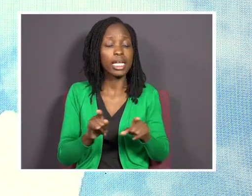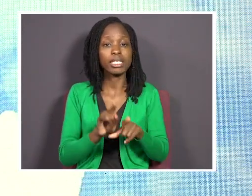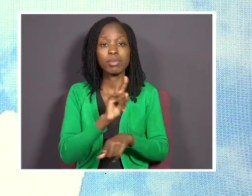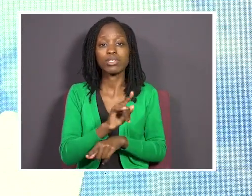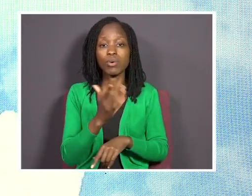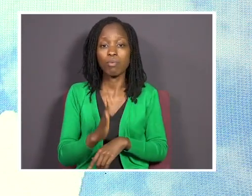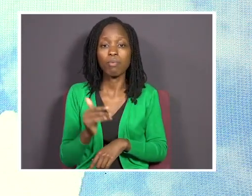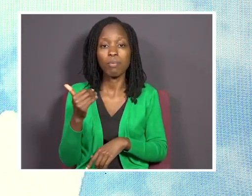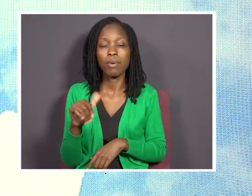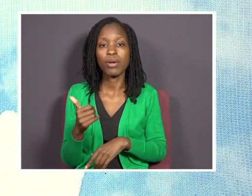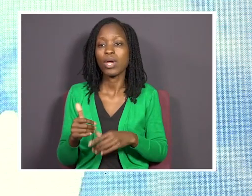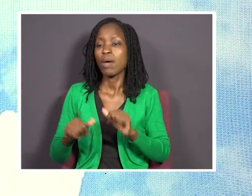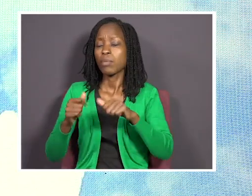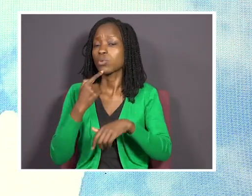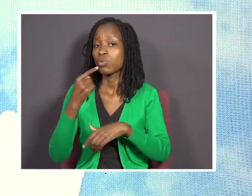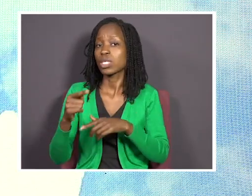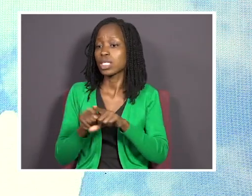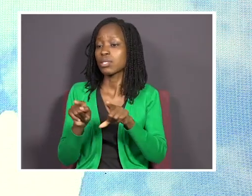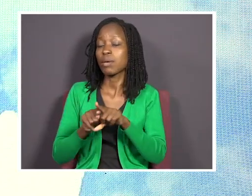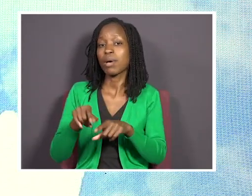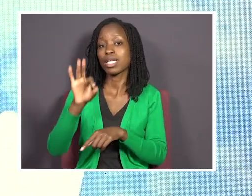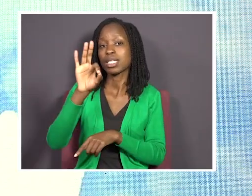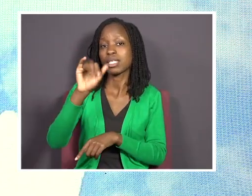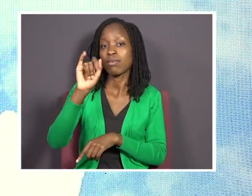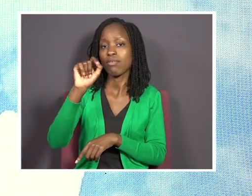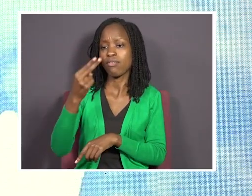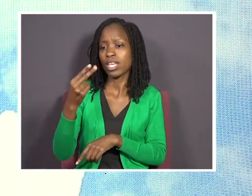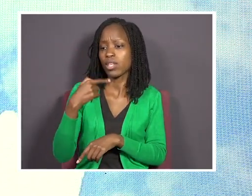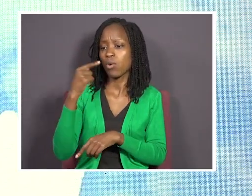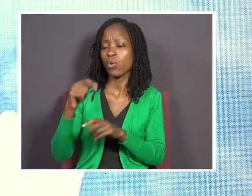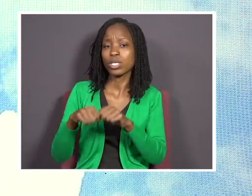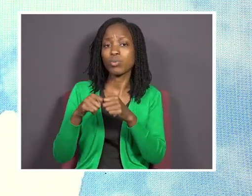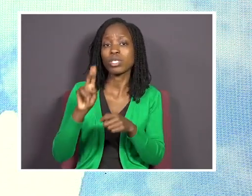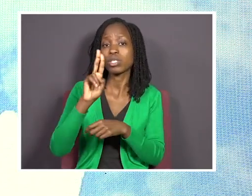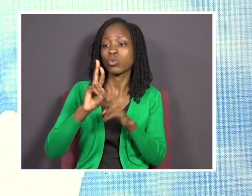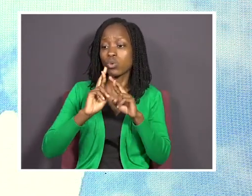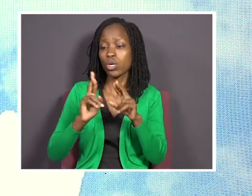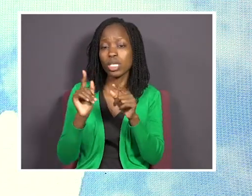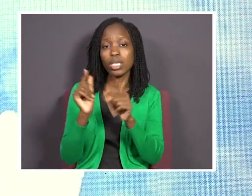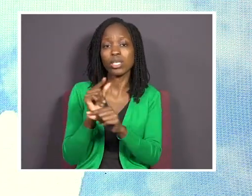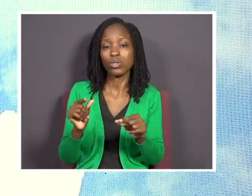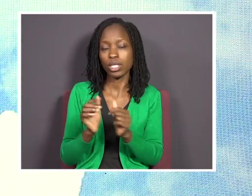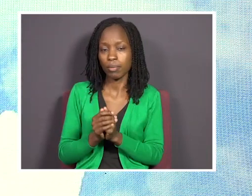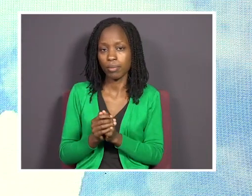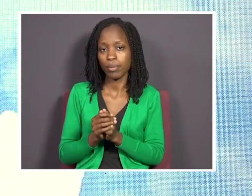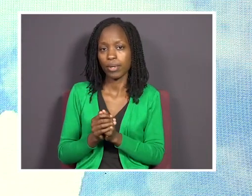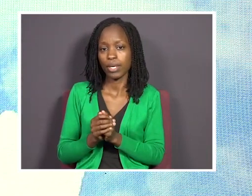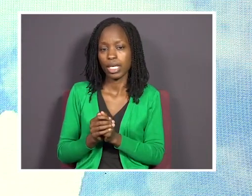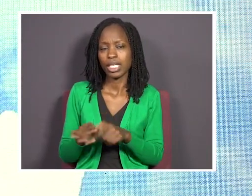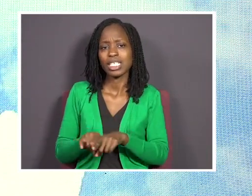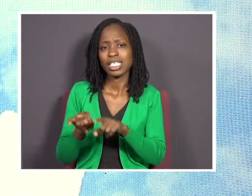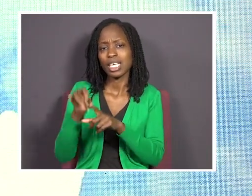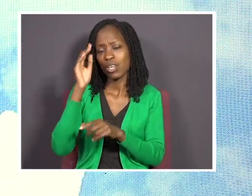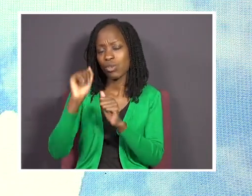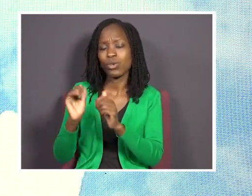that, for example, of our sister, Faith Kipyegon, who has broken two records in a very short time. And, you know, you